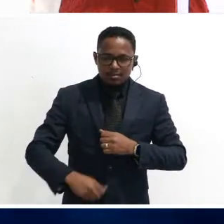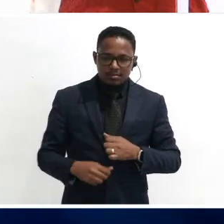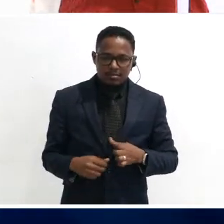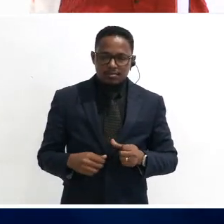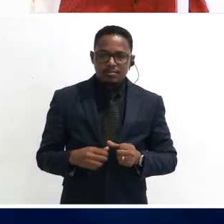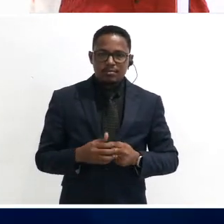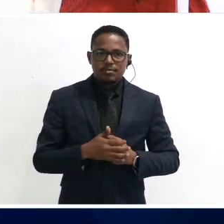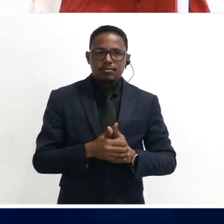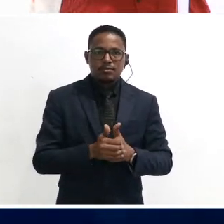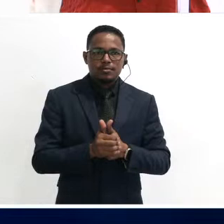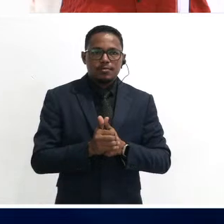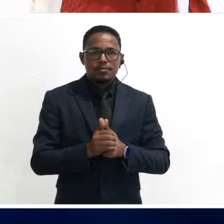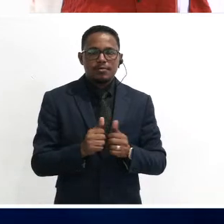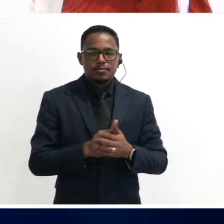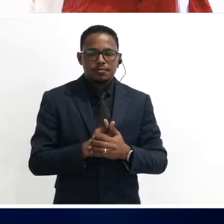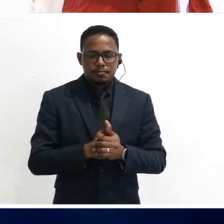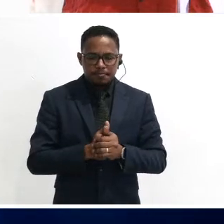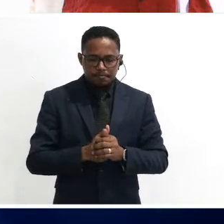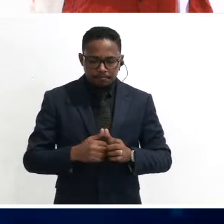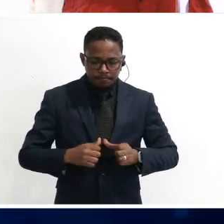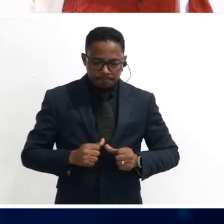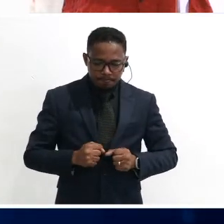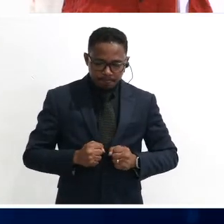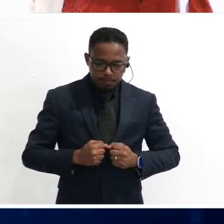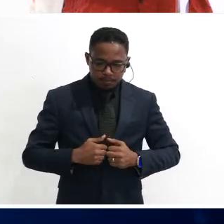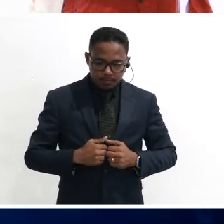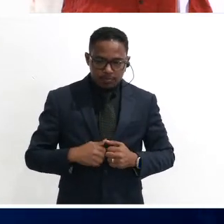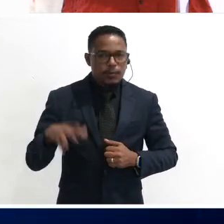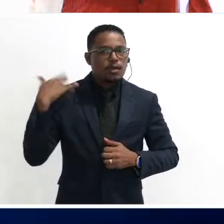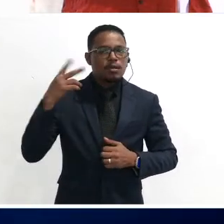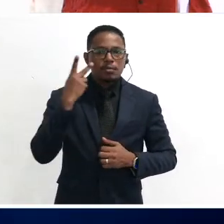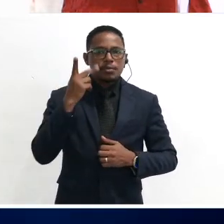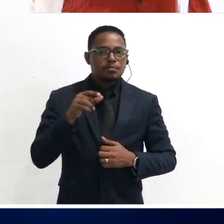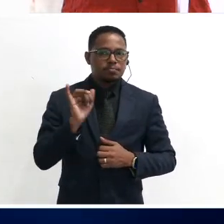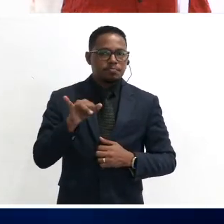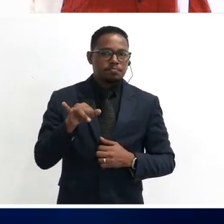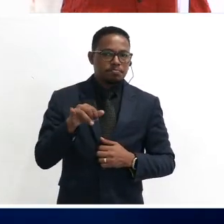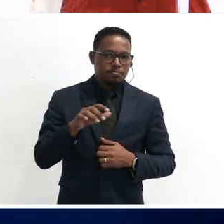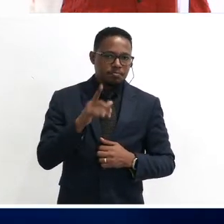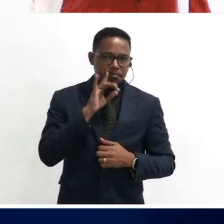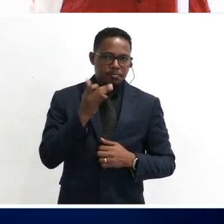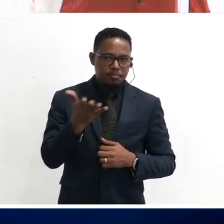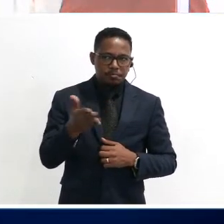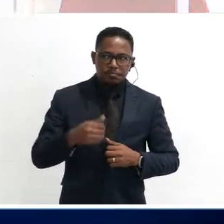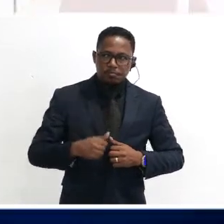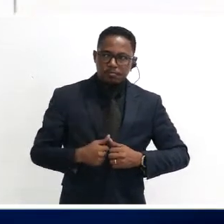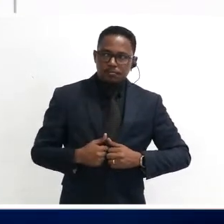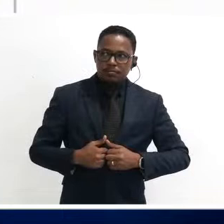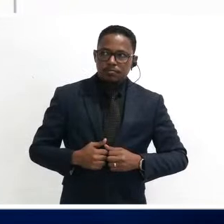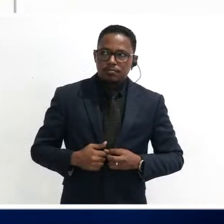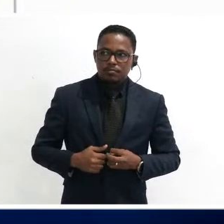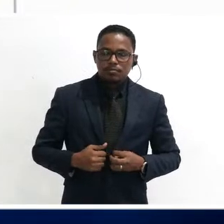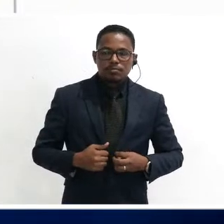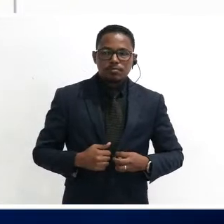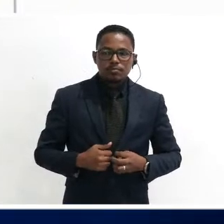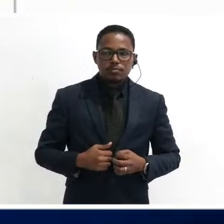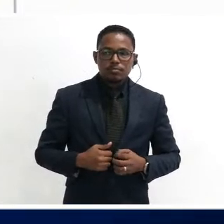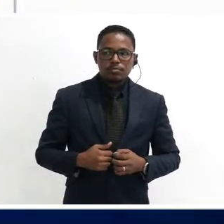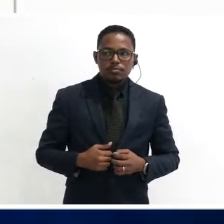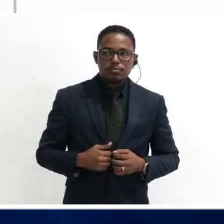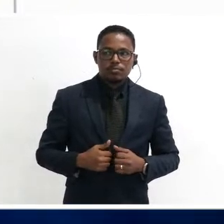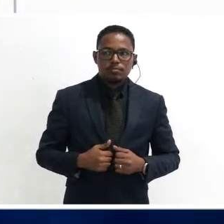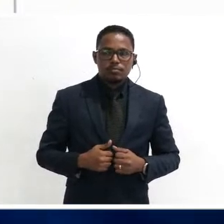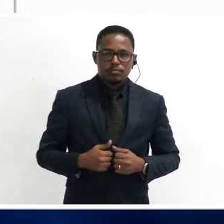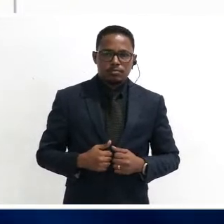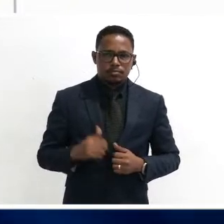We saw something like this earlier. So this is the, by unit volume, what the IC packaging